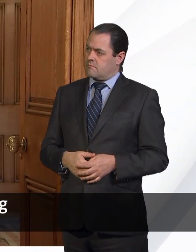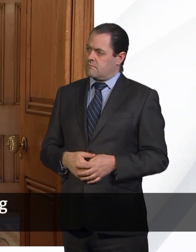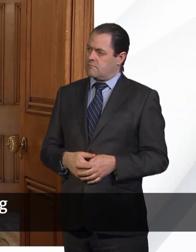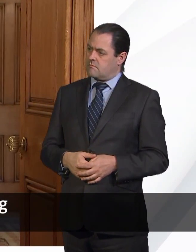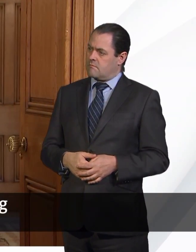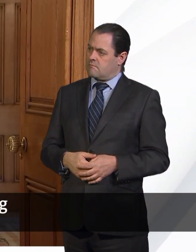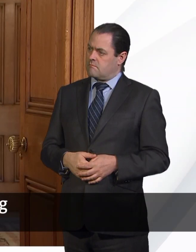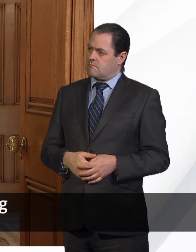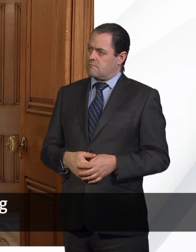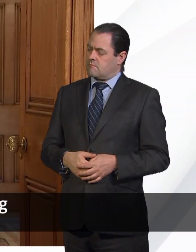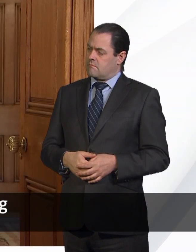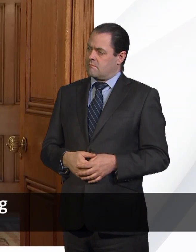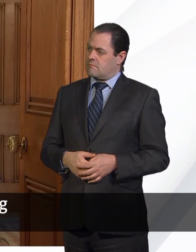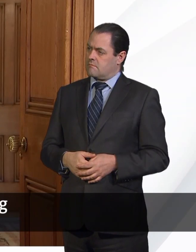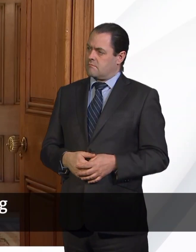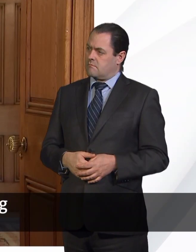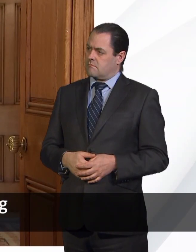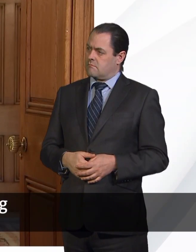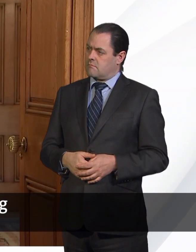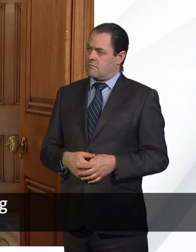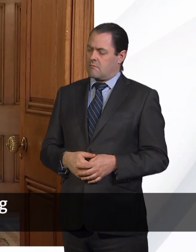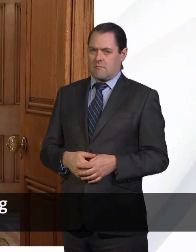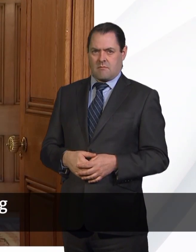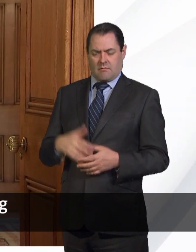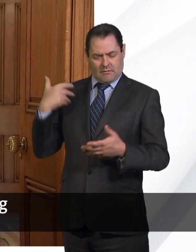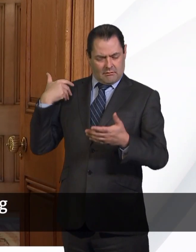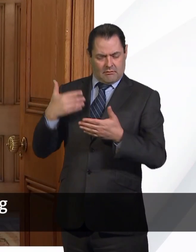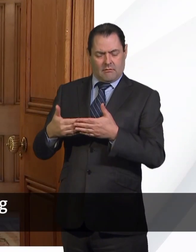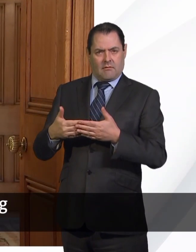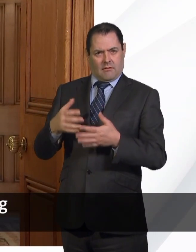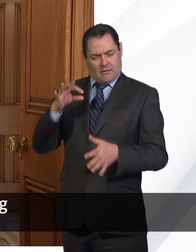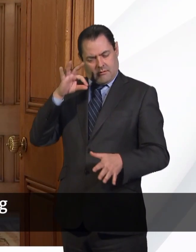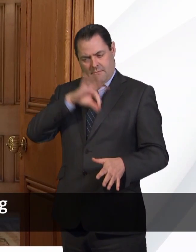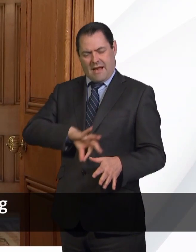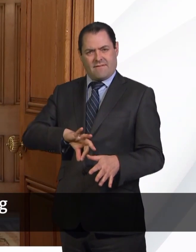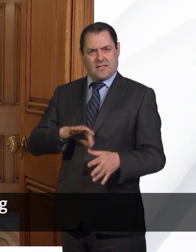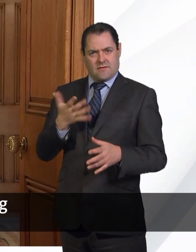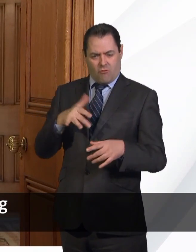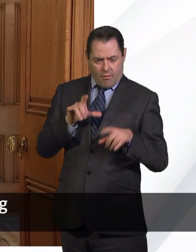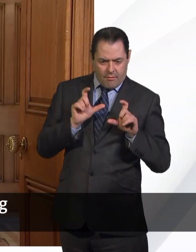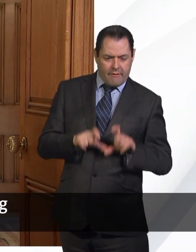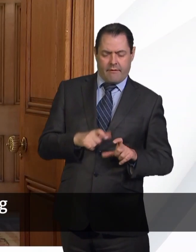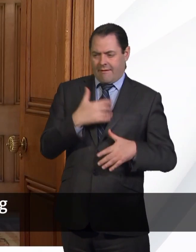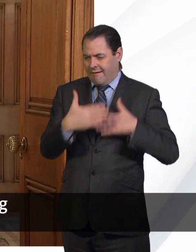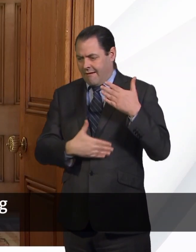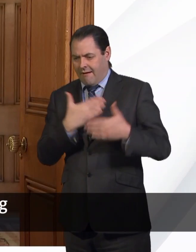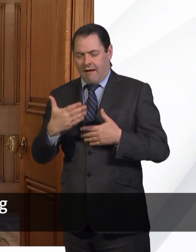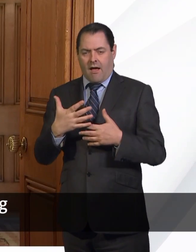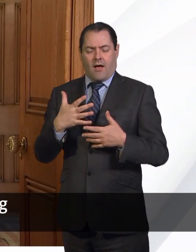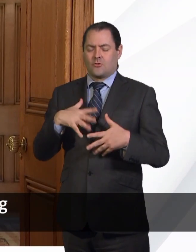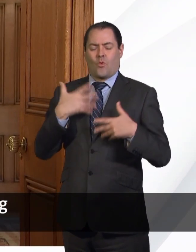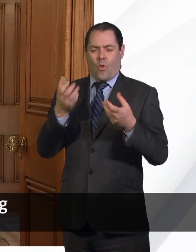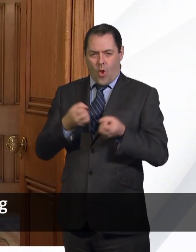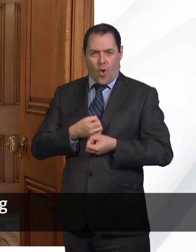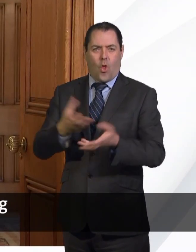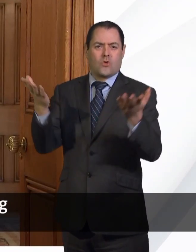cannot and will not throw away all the gains we have made together, and so the changes we are making